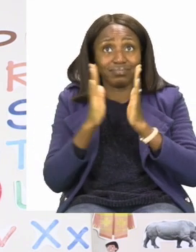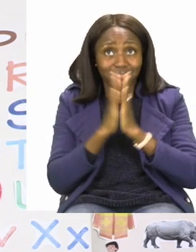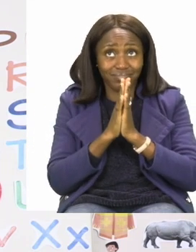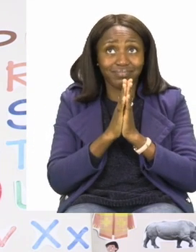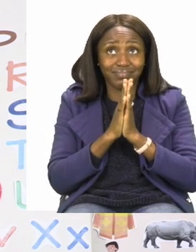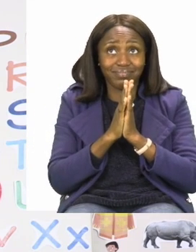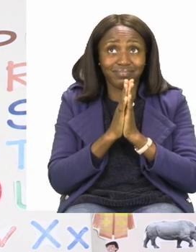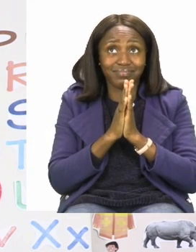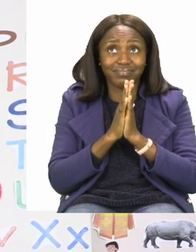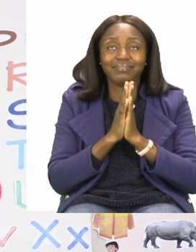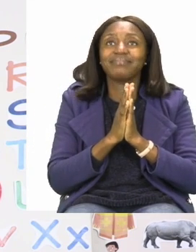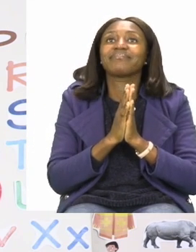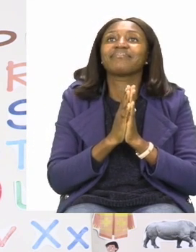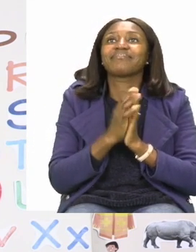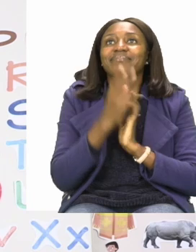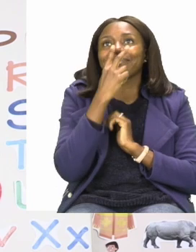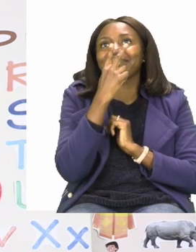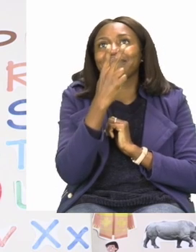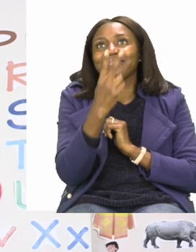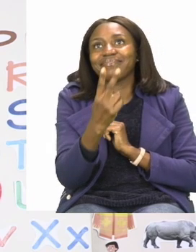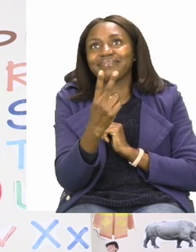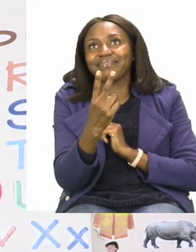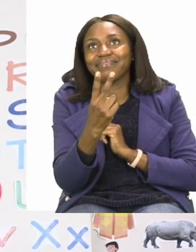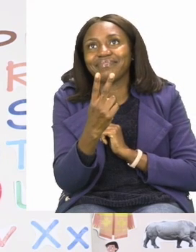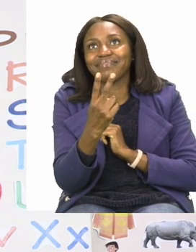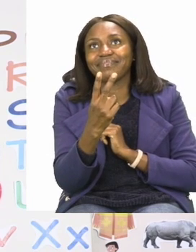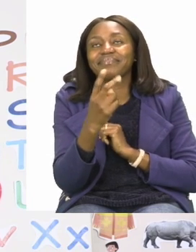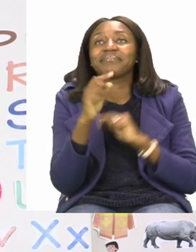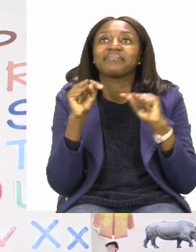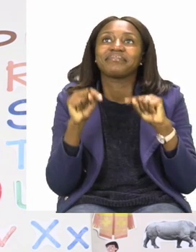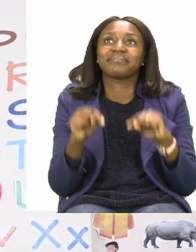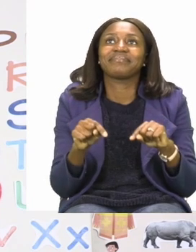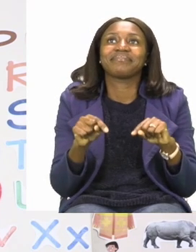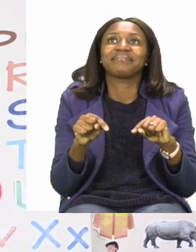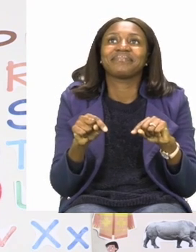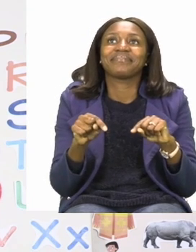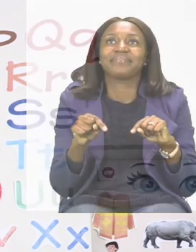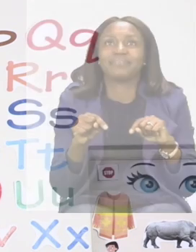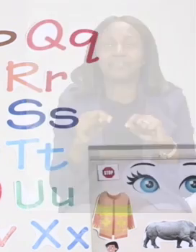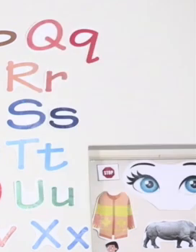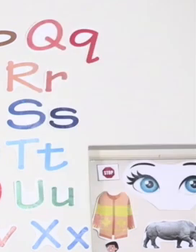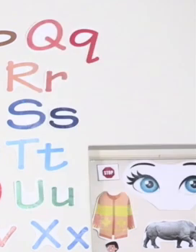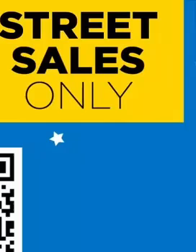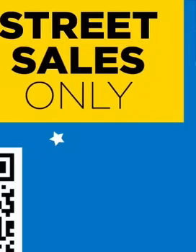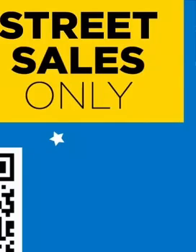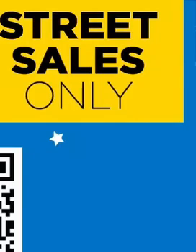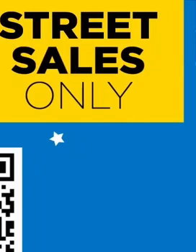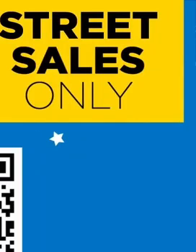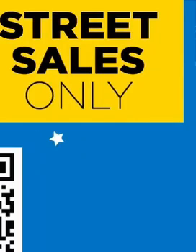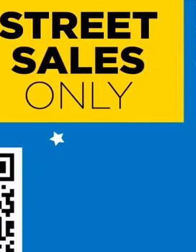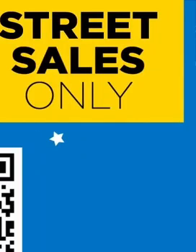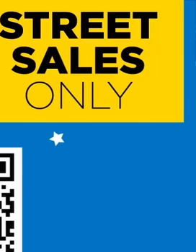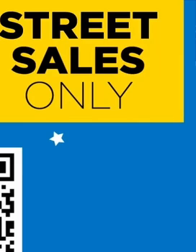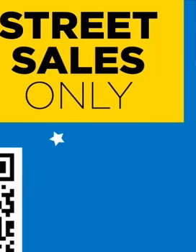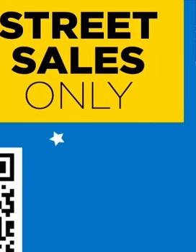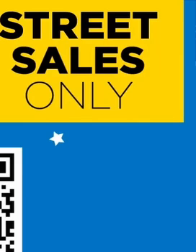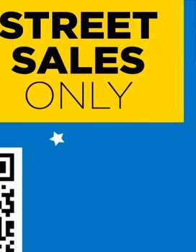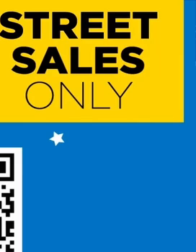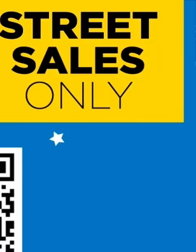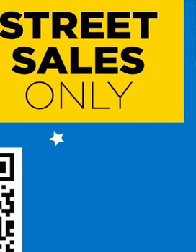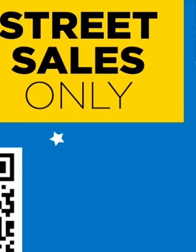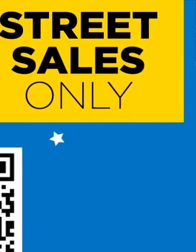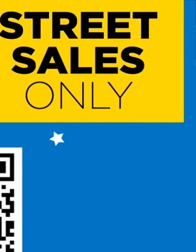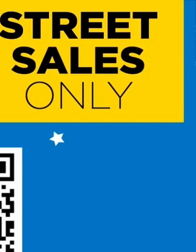well. I'll see you when you're done after the advert break. Follow us on MyZone